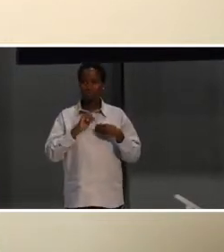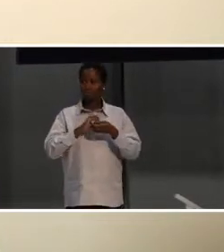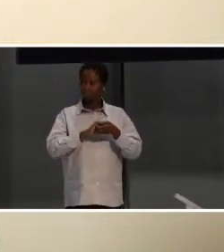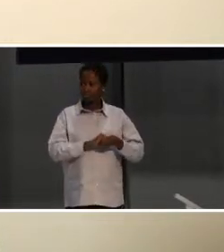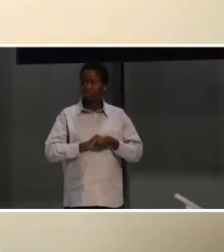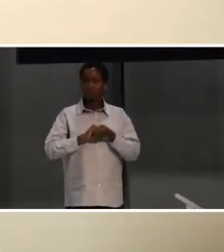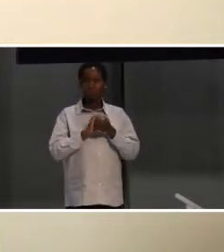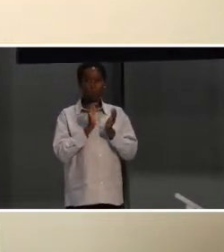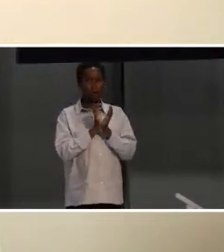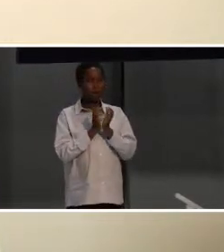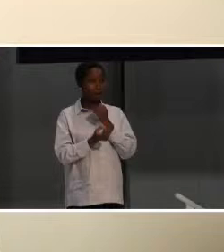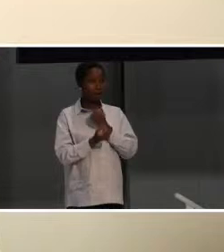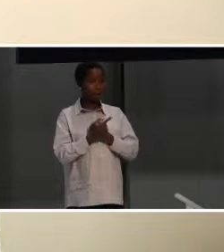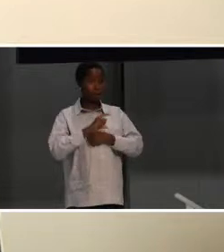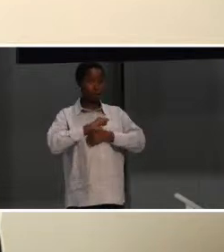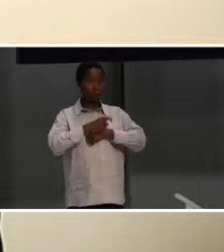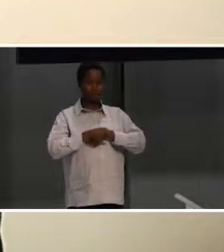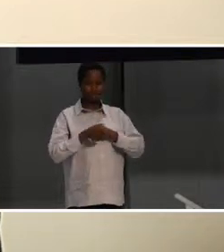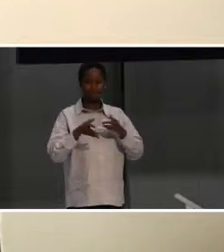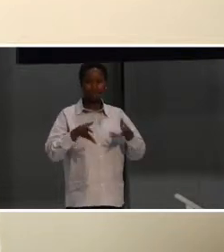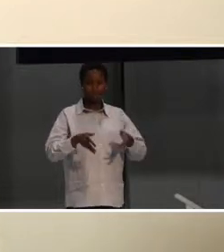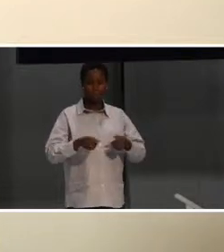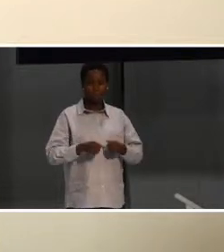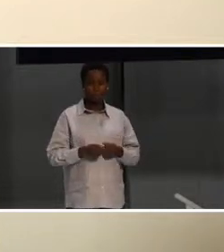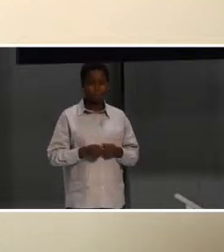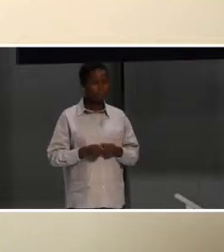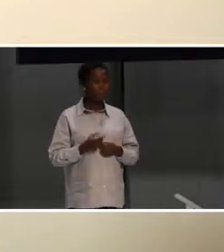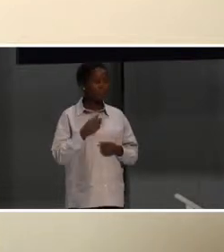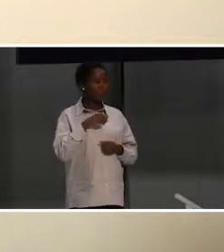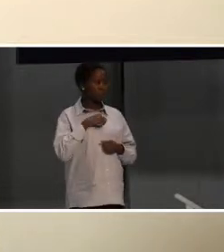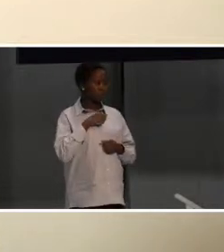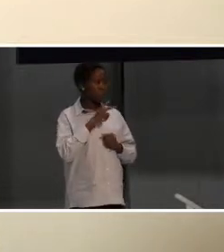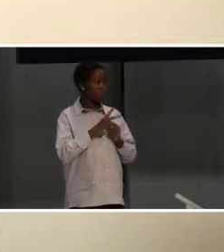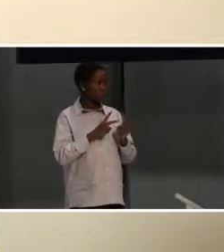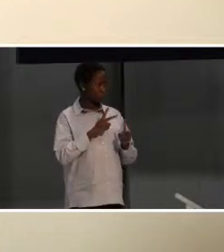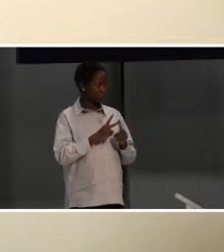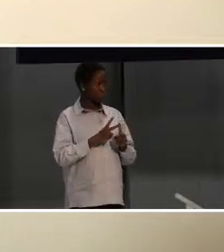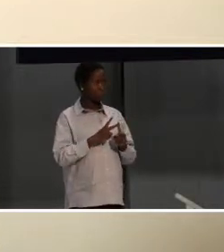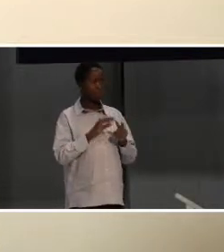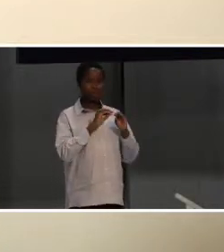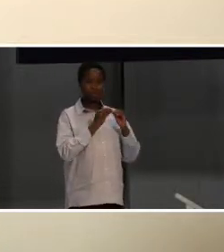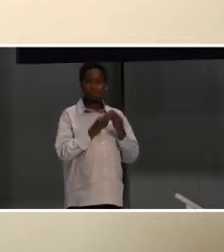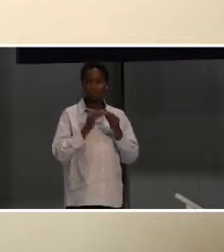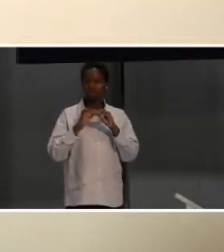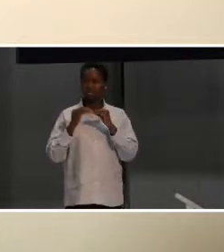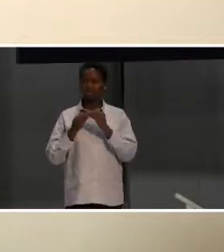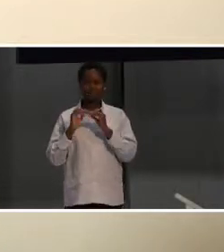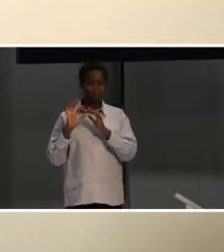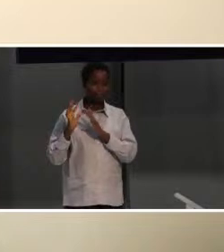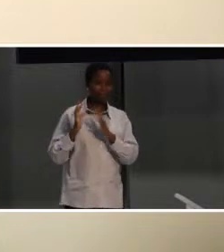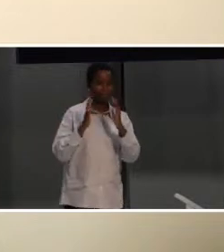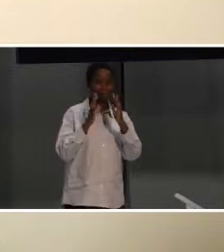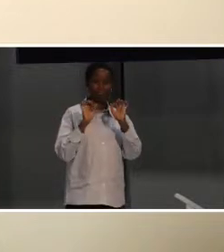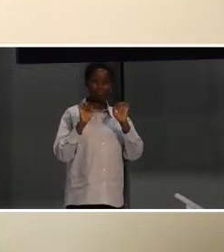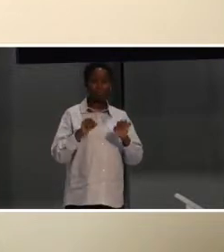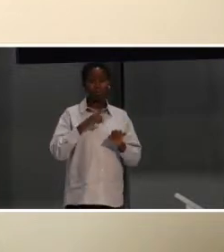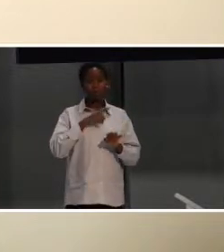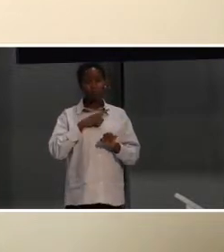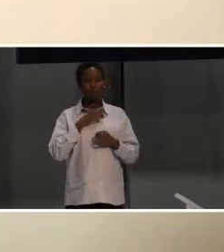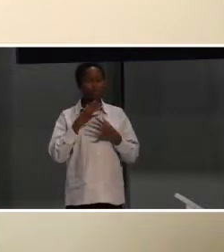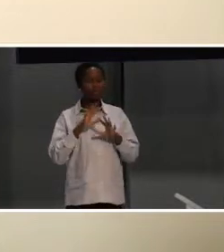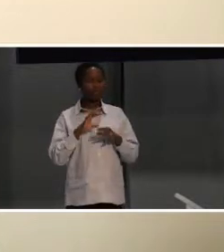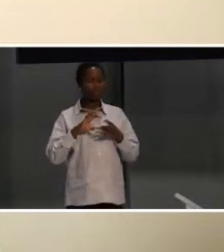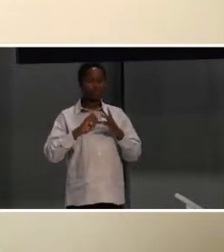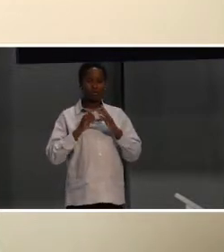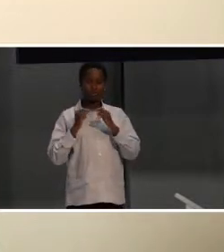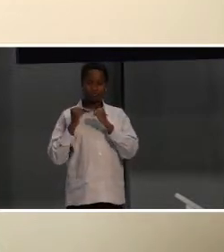conference. We congratulate the organization for its work to strengthen election management bodies across the